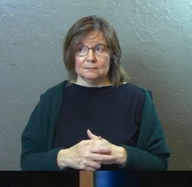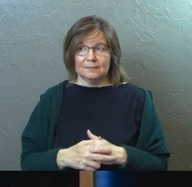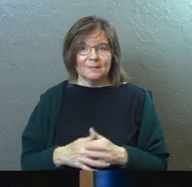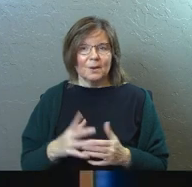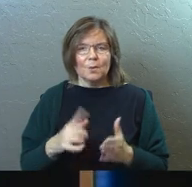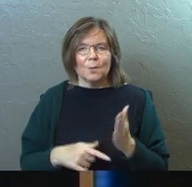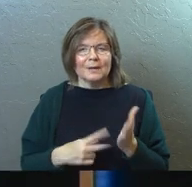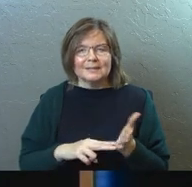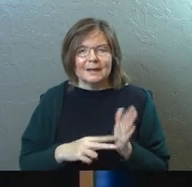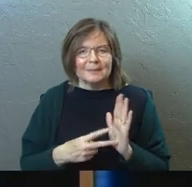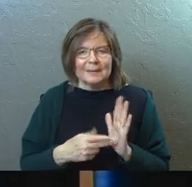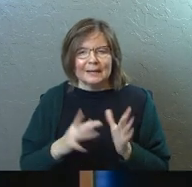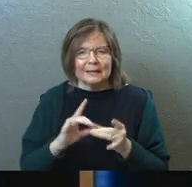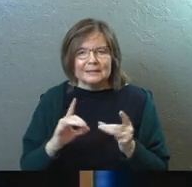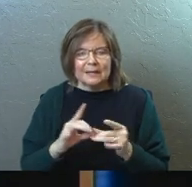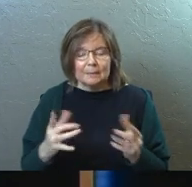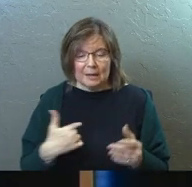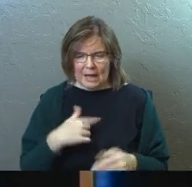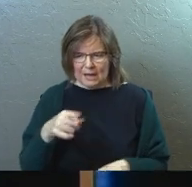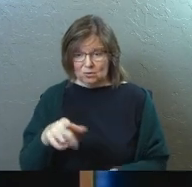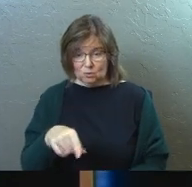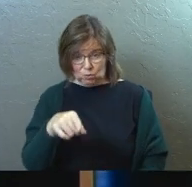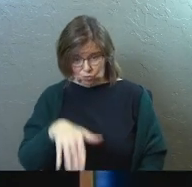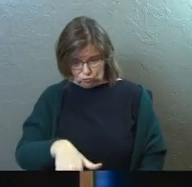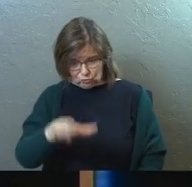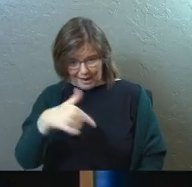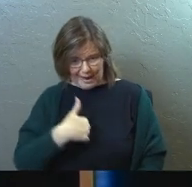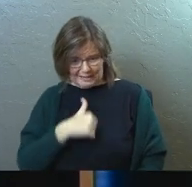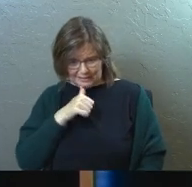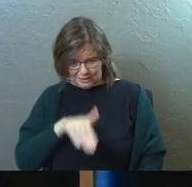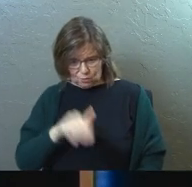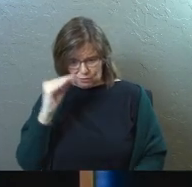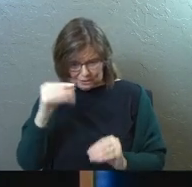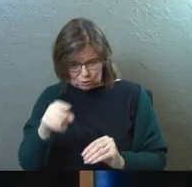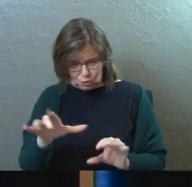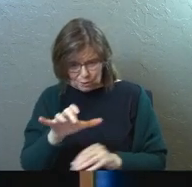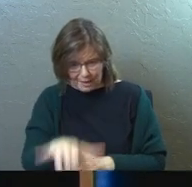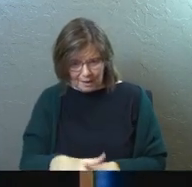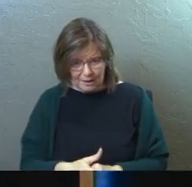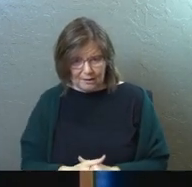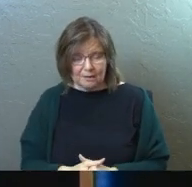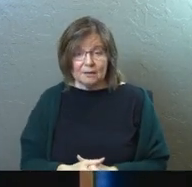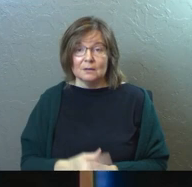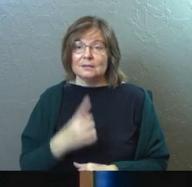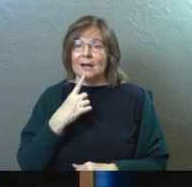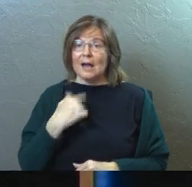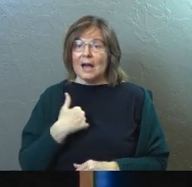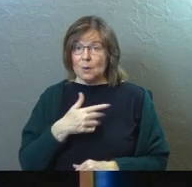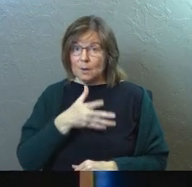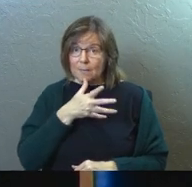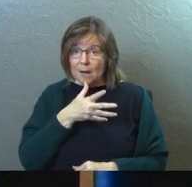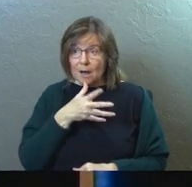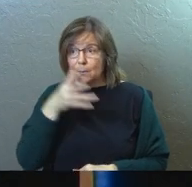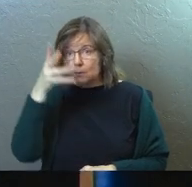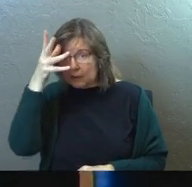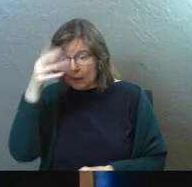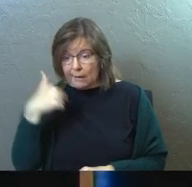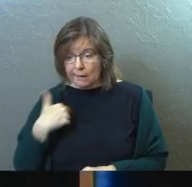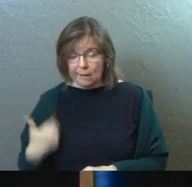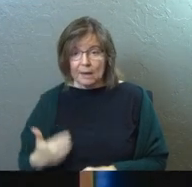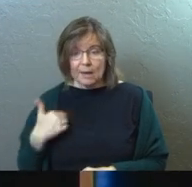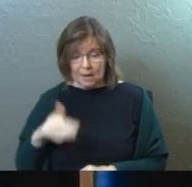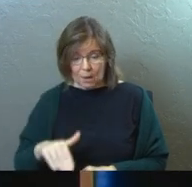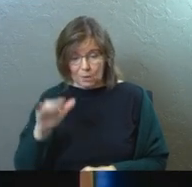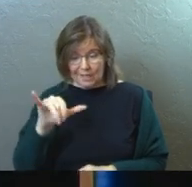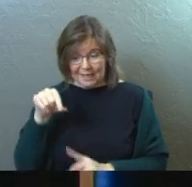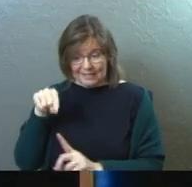What are we saying in that statement? I didn't raise you to do that. What you're saying is, I was your mom or your dad, and